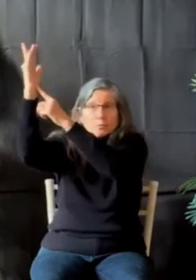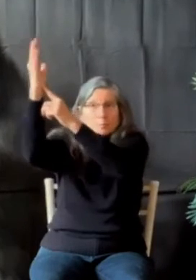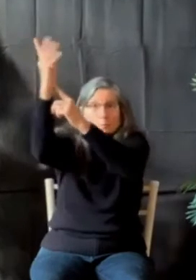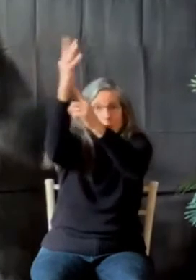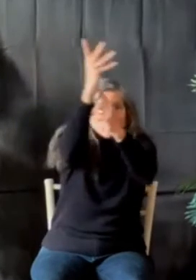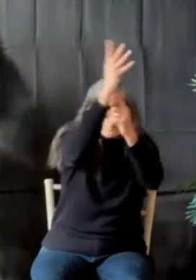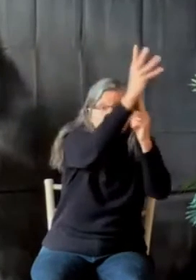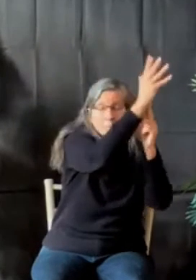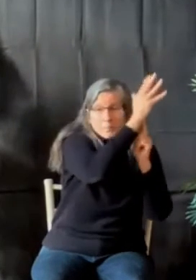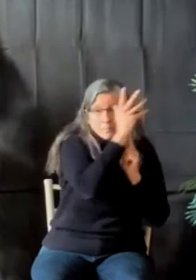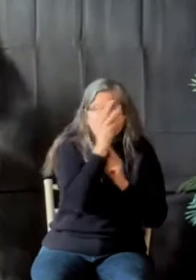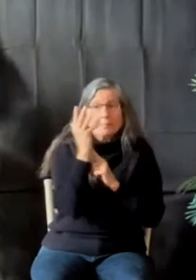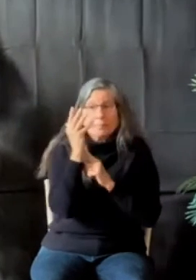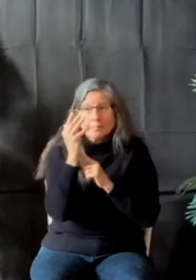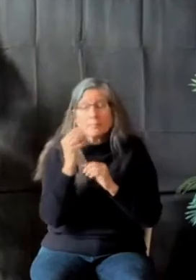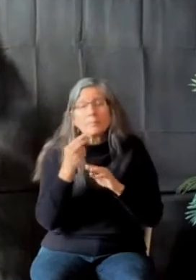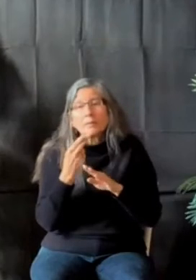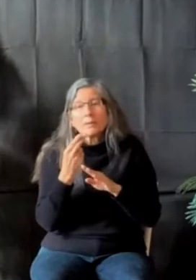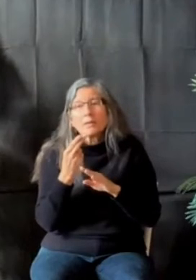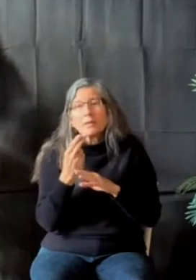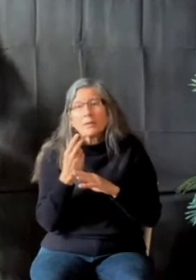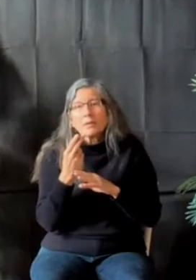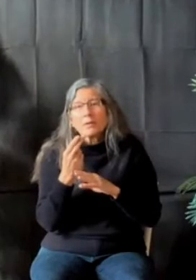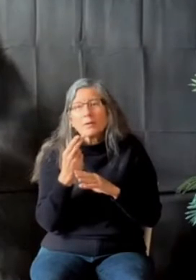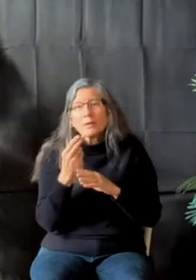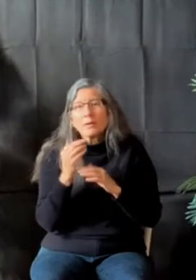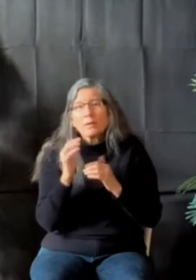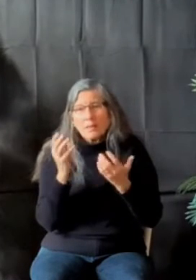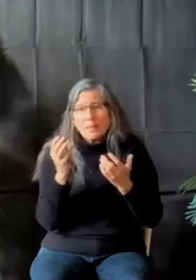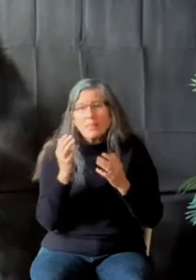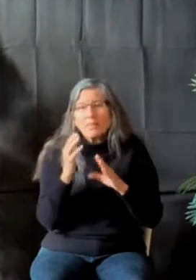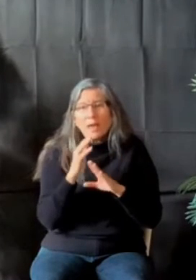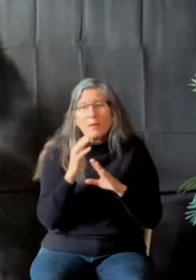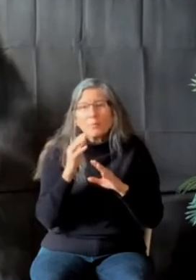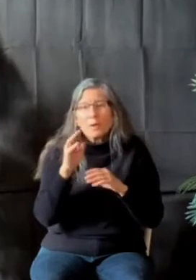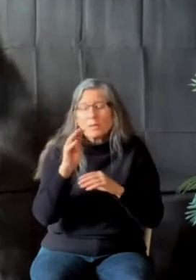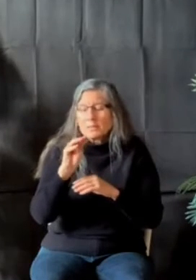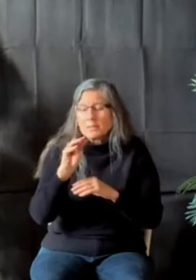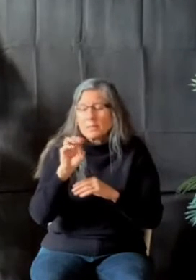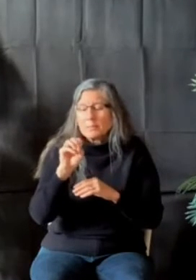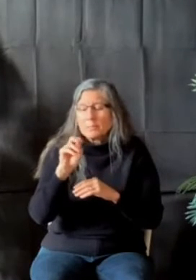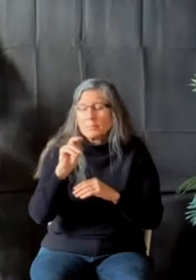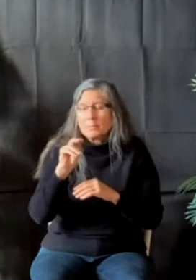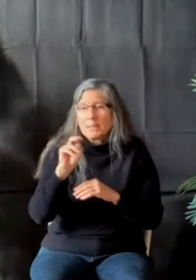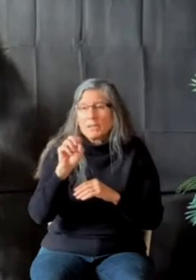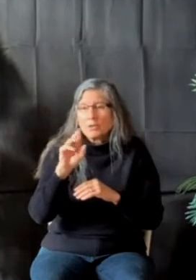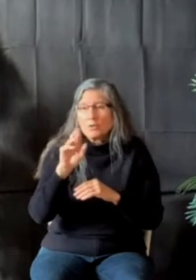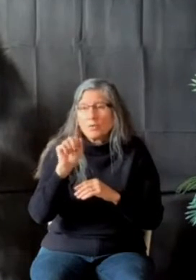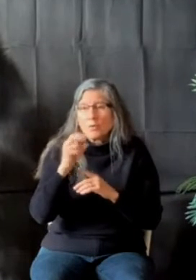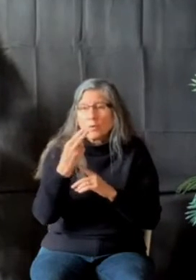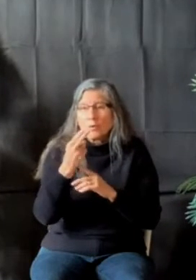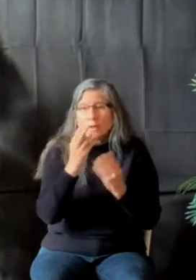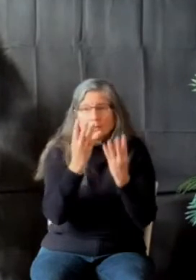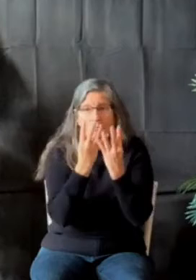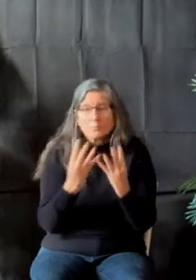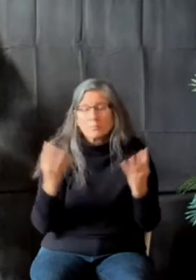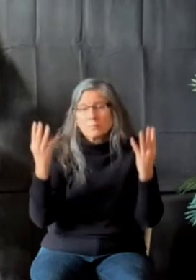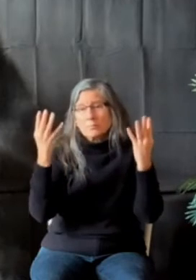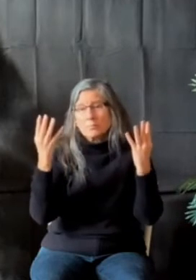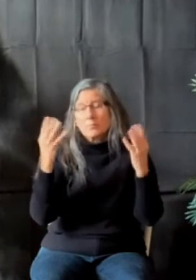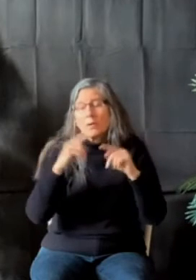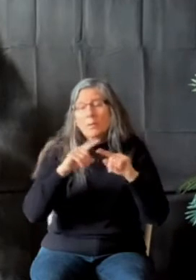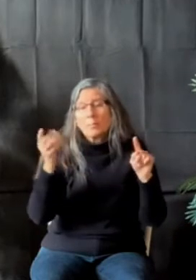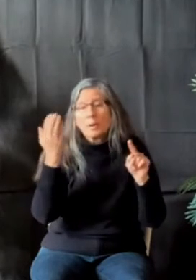was a Jewish custom to use the menorahs, candlesticks. But we know from